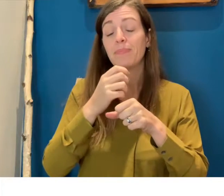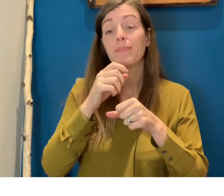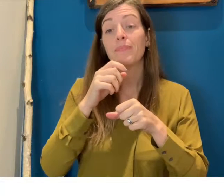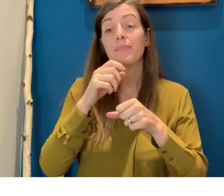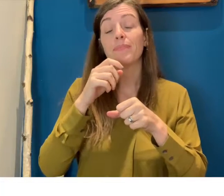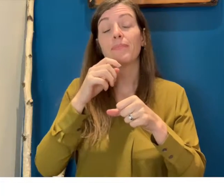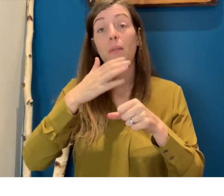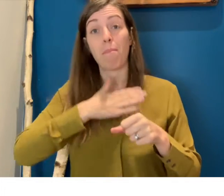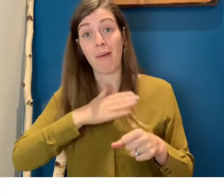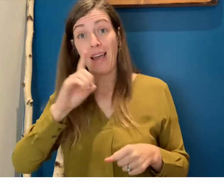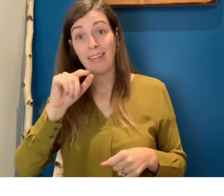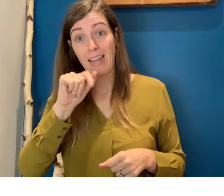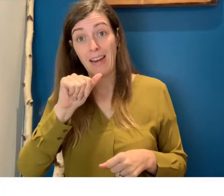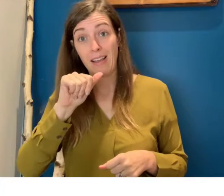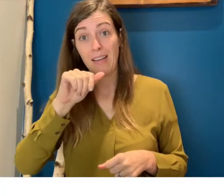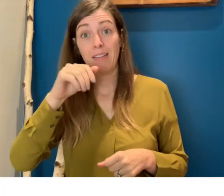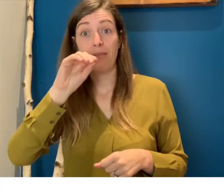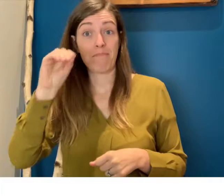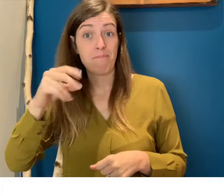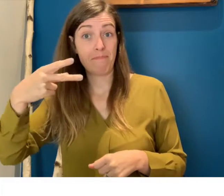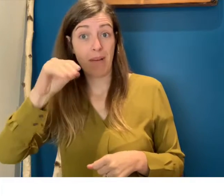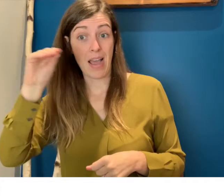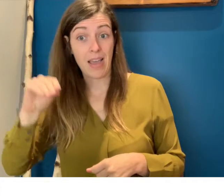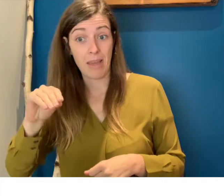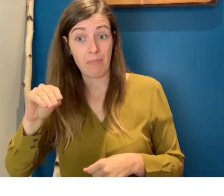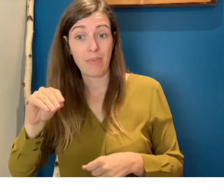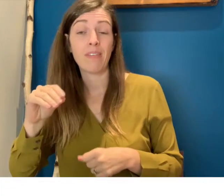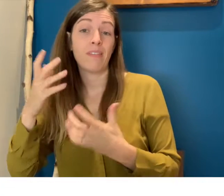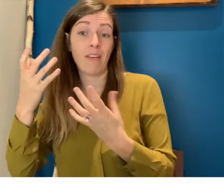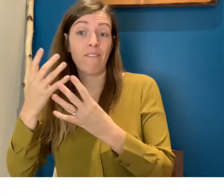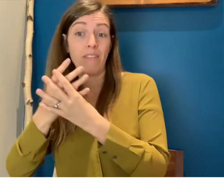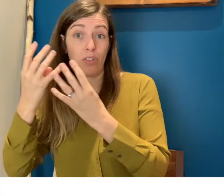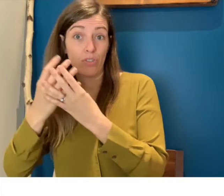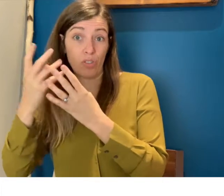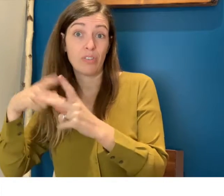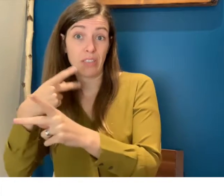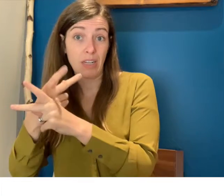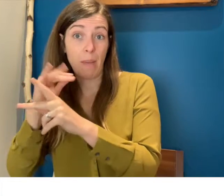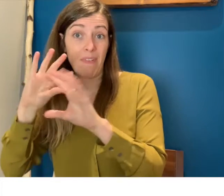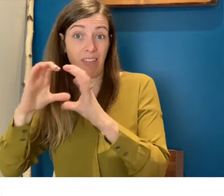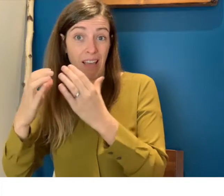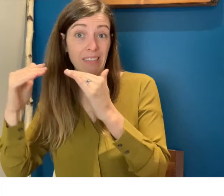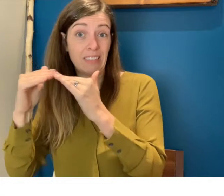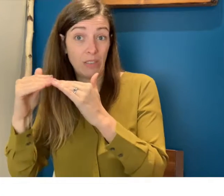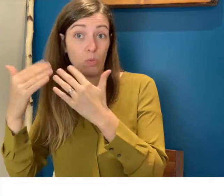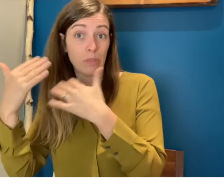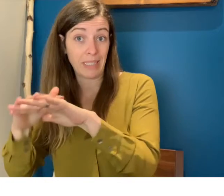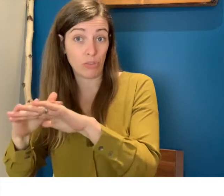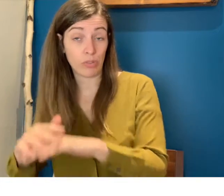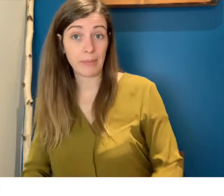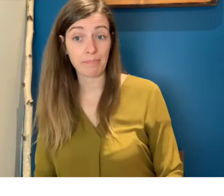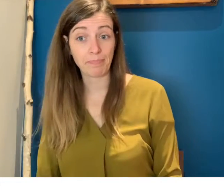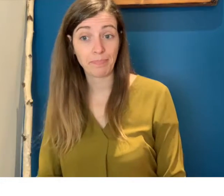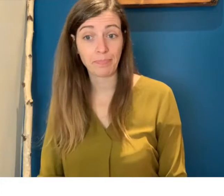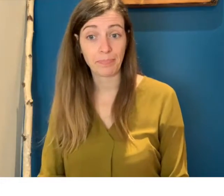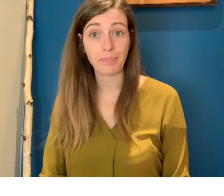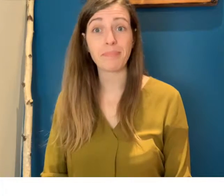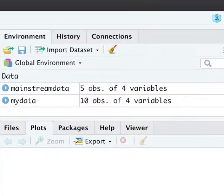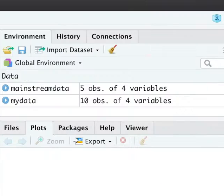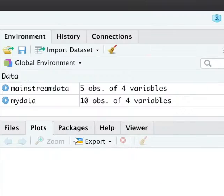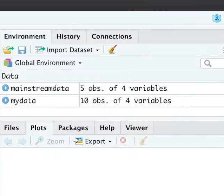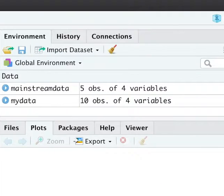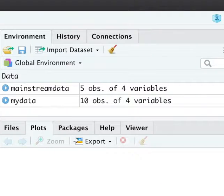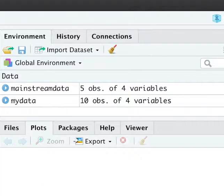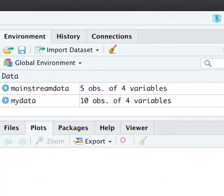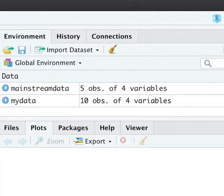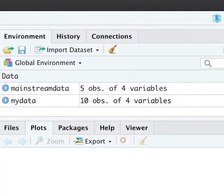about before, and then I can do this pipe. So I'll use my data, pipe, filter, type of